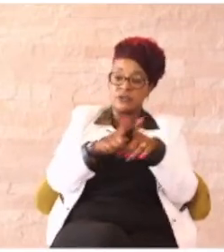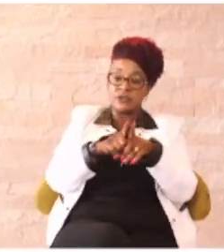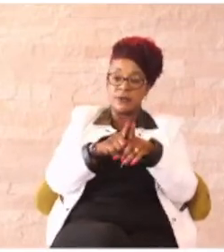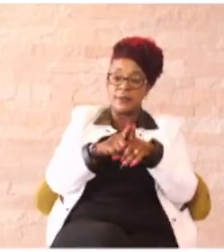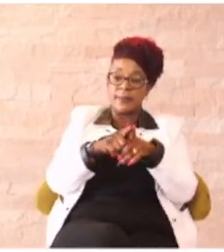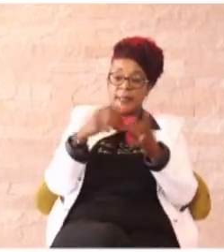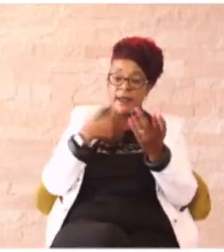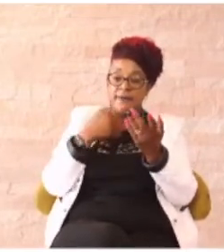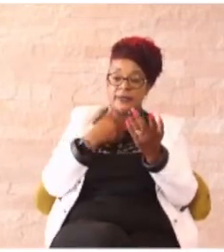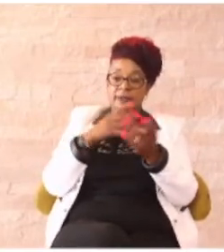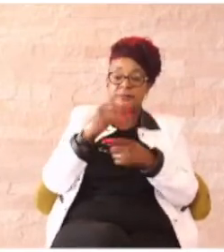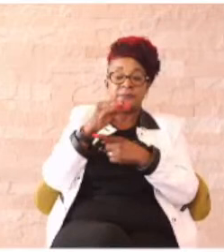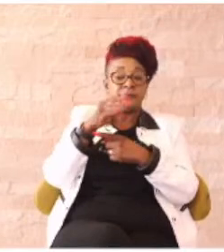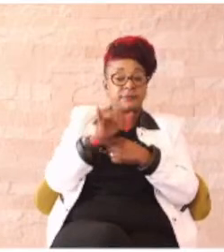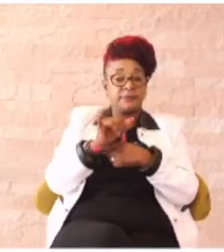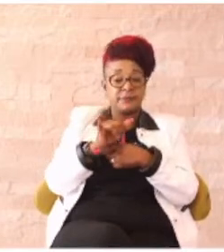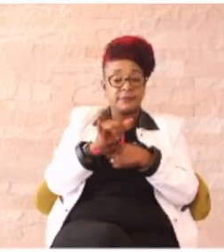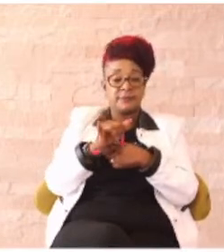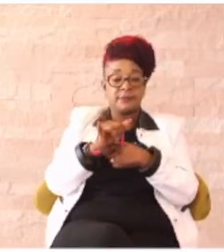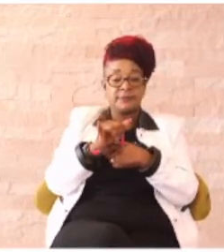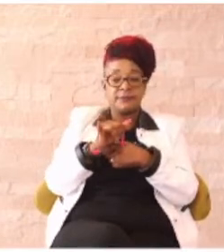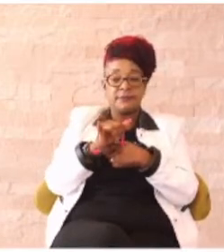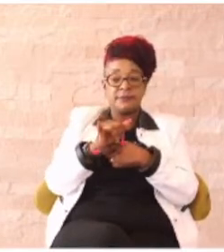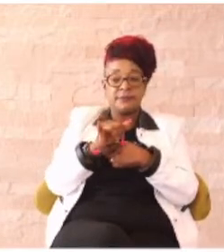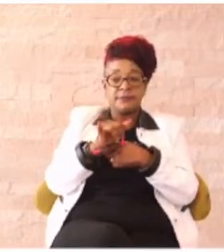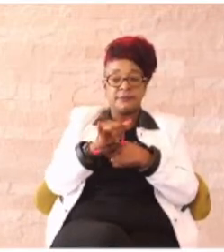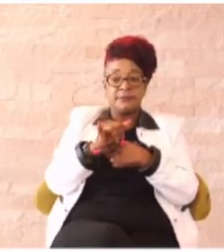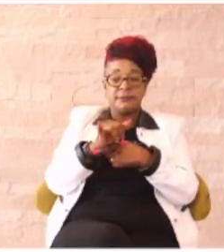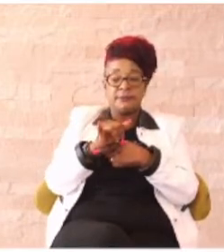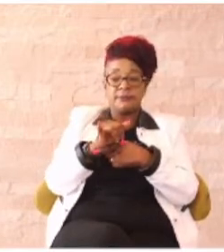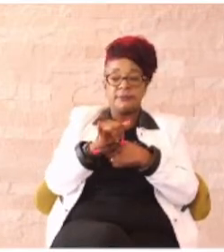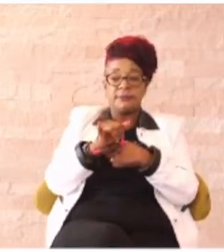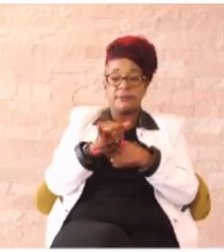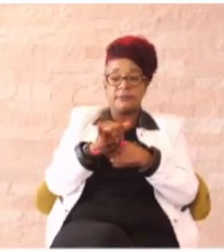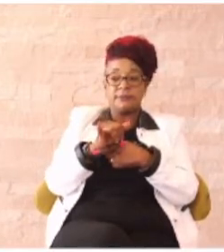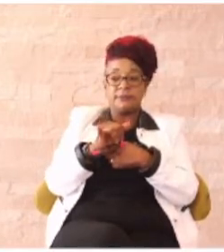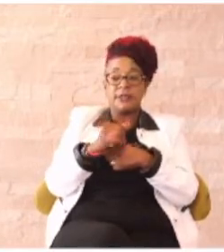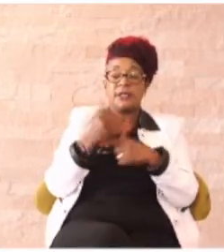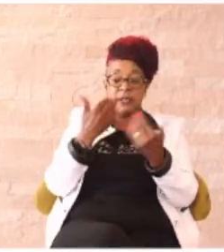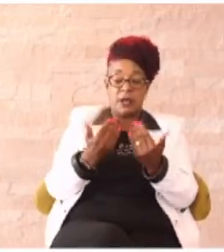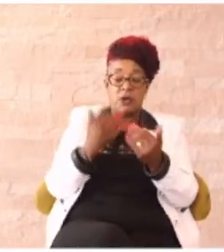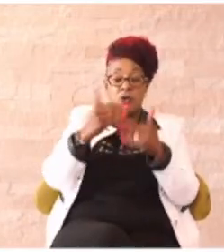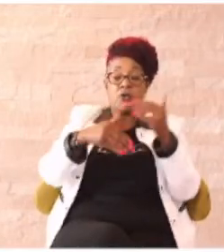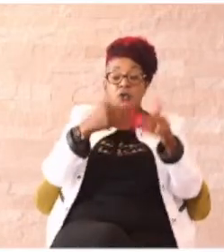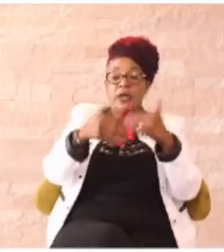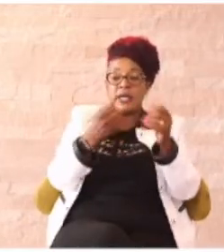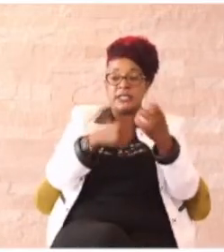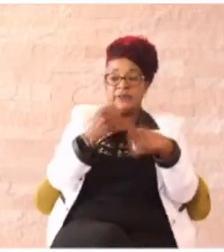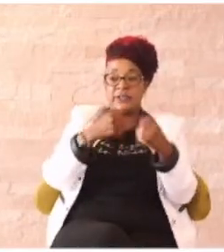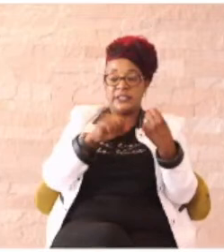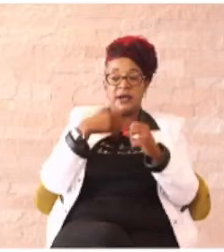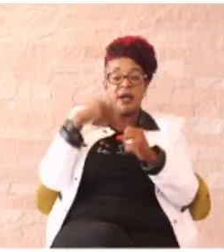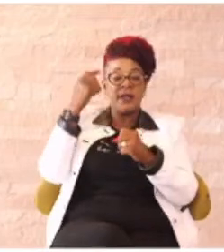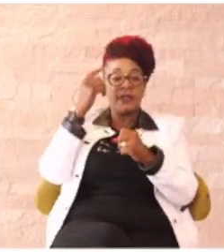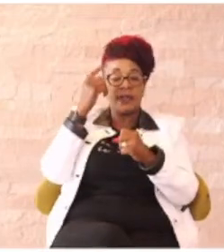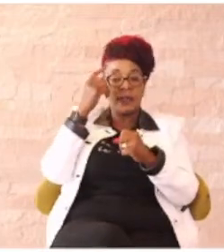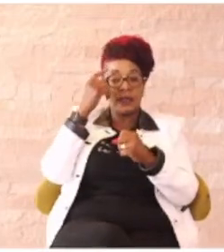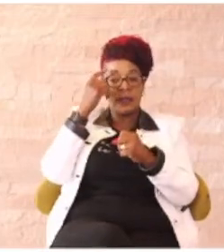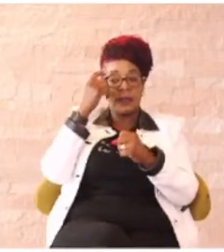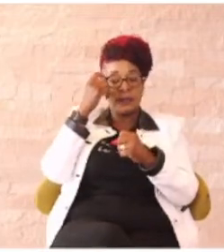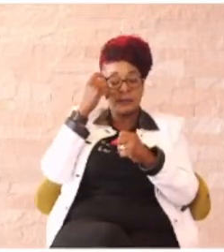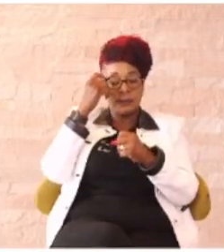Maybe Galalcha or FIDA can support me. It's ongoing activity, I think, but what